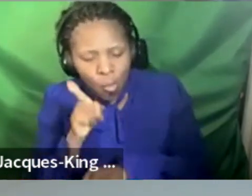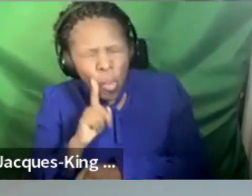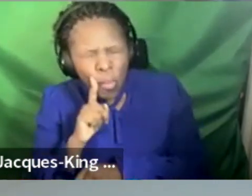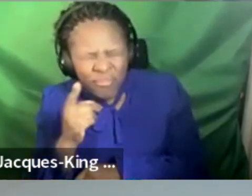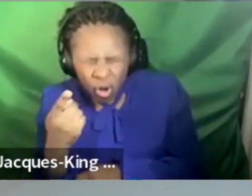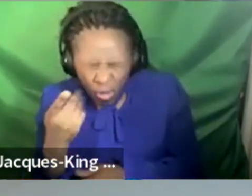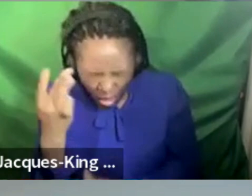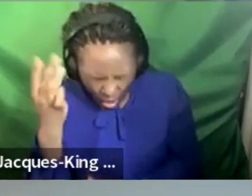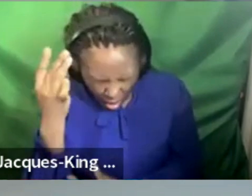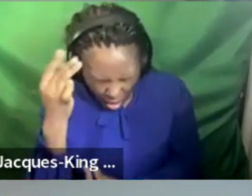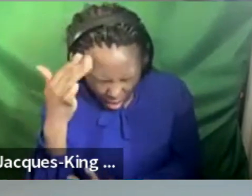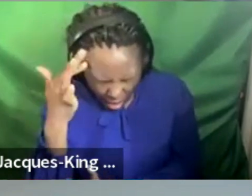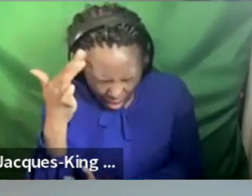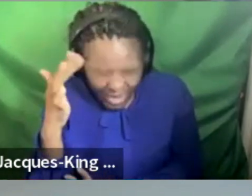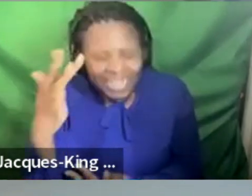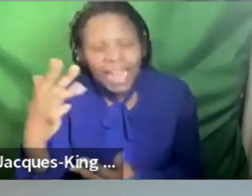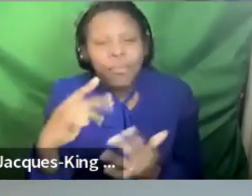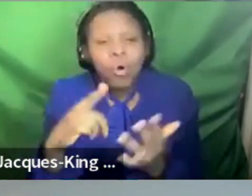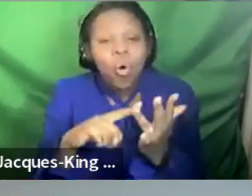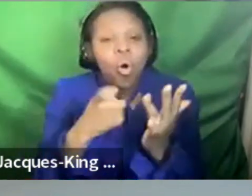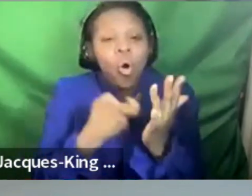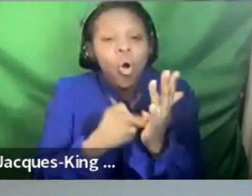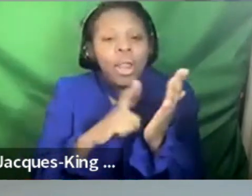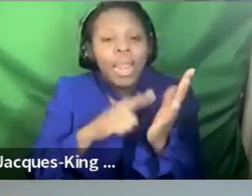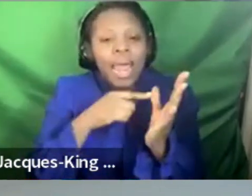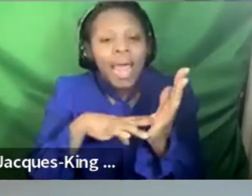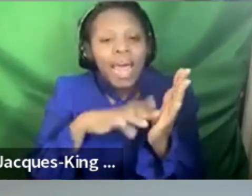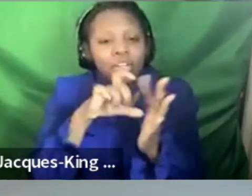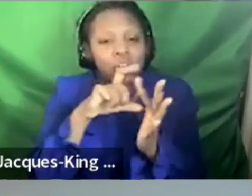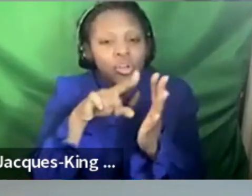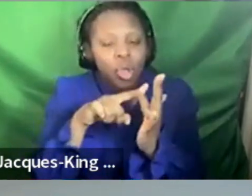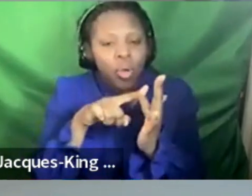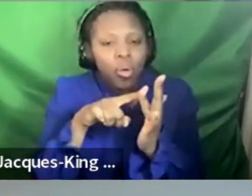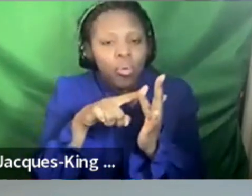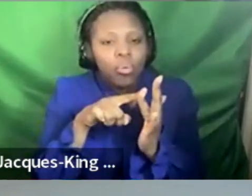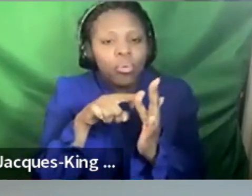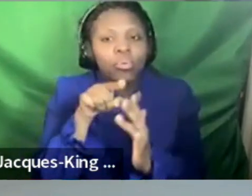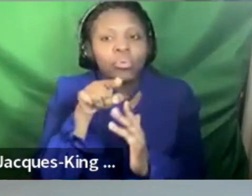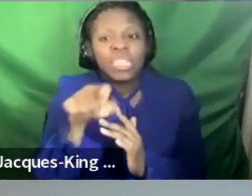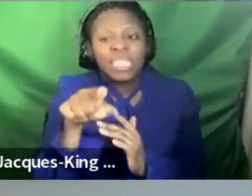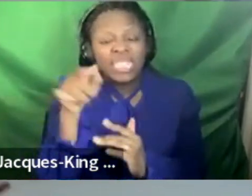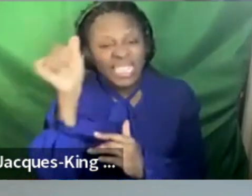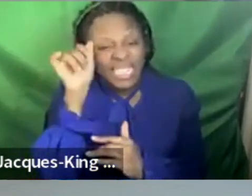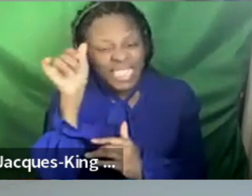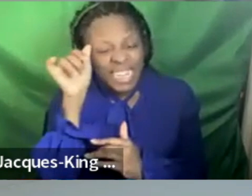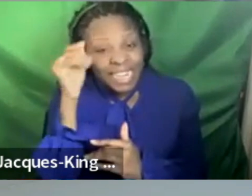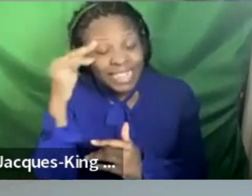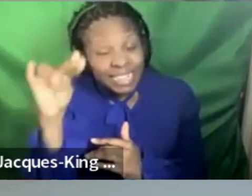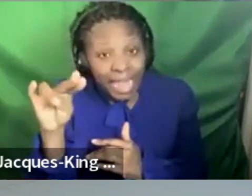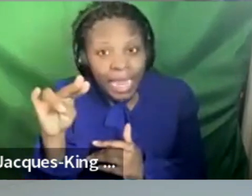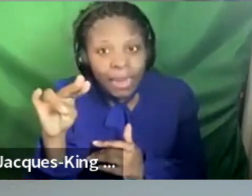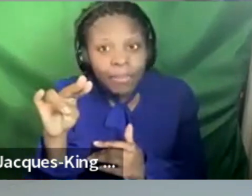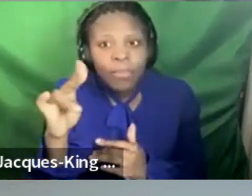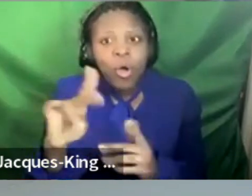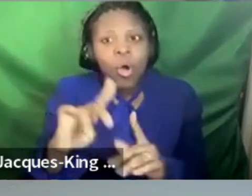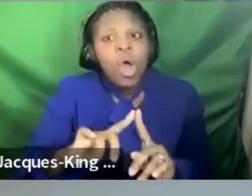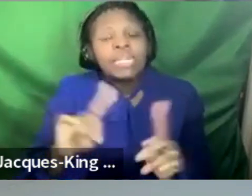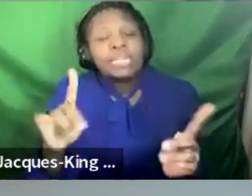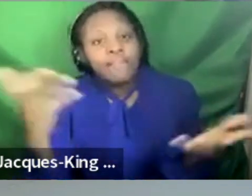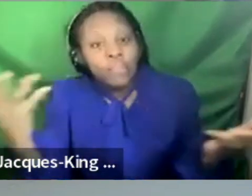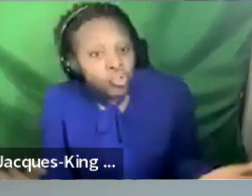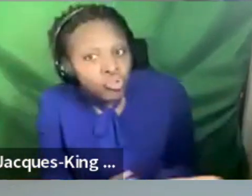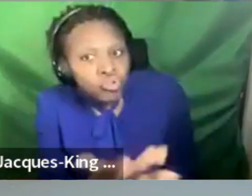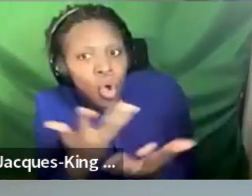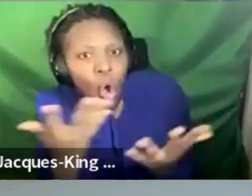a woman for what's his name, Orlando. For Orlando, which again is a name that's been taken